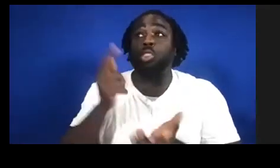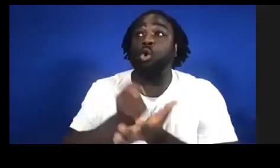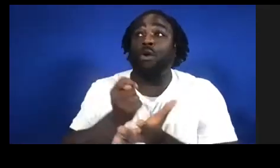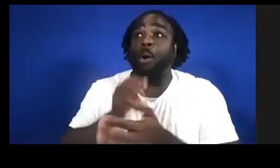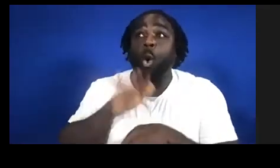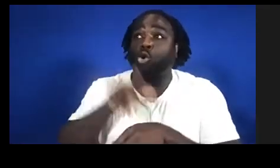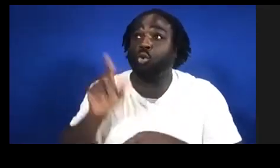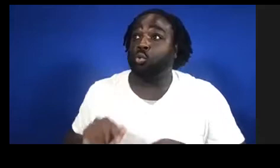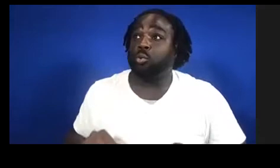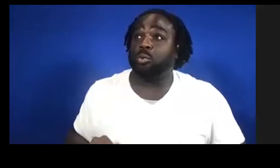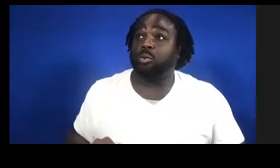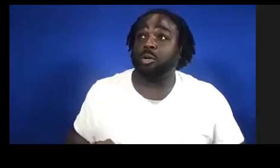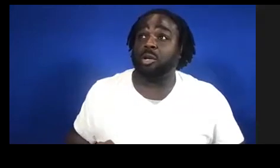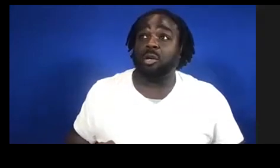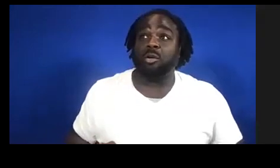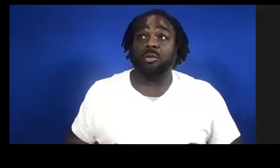Ooh.